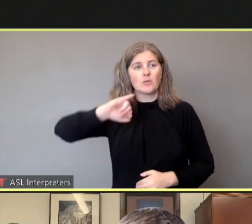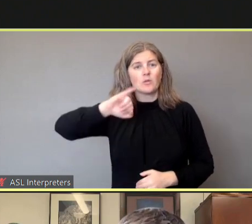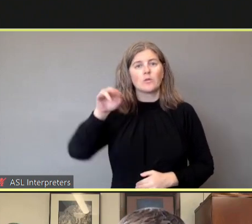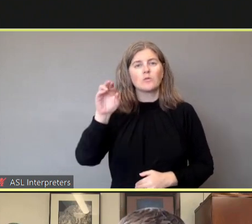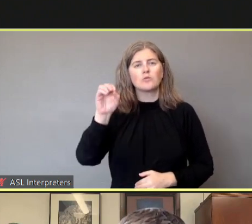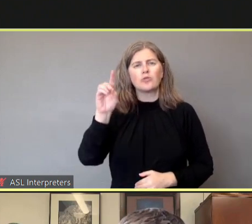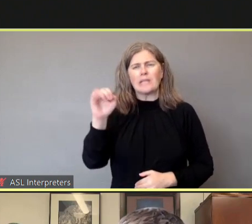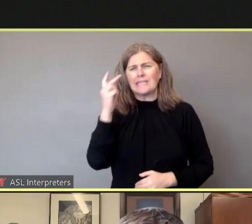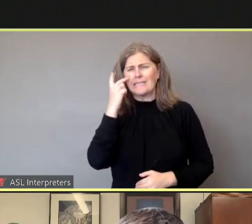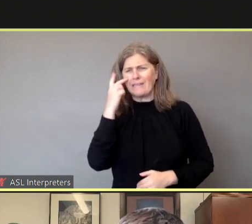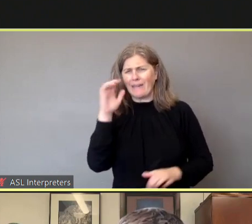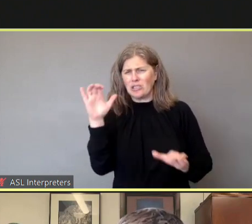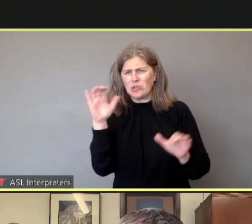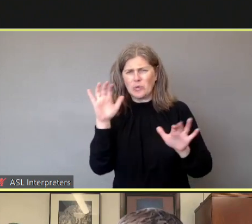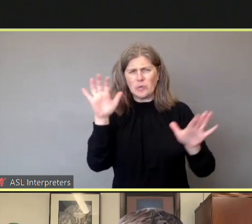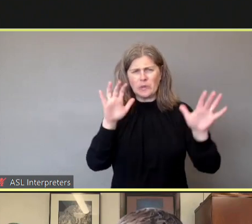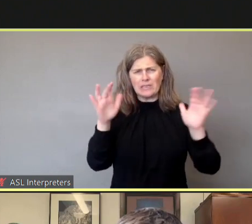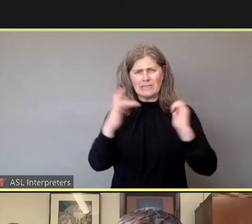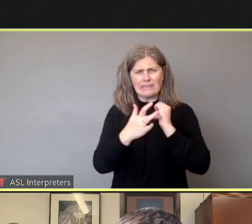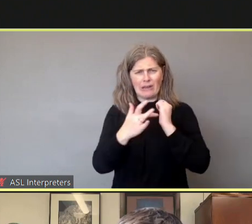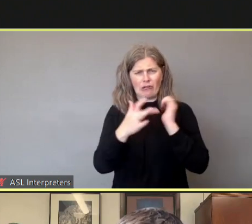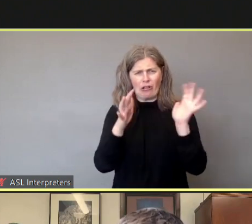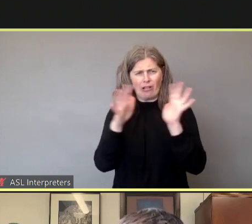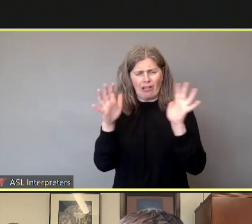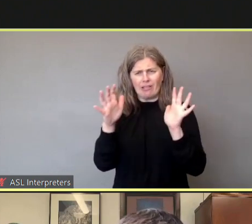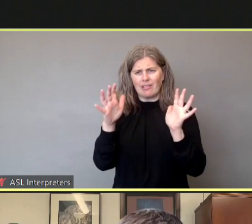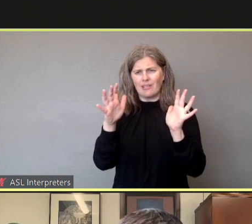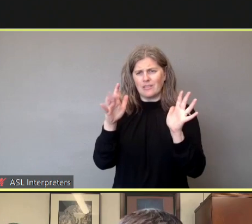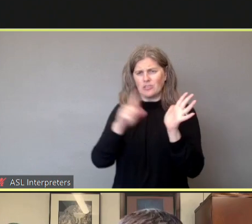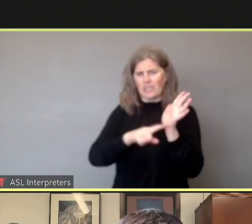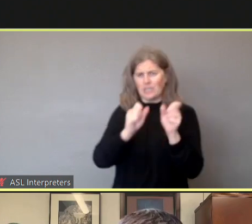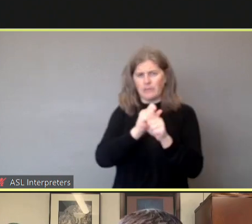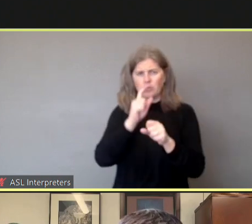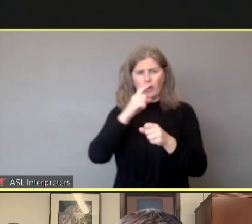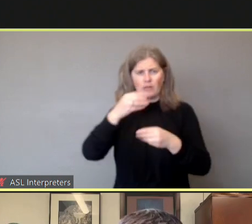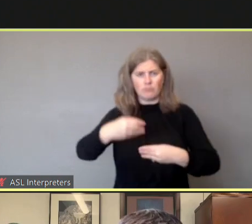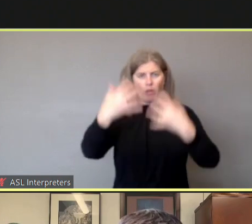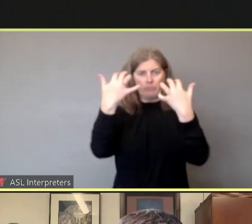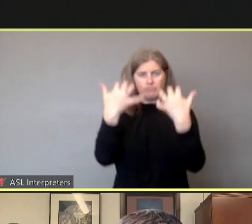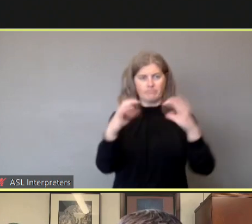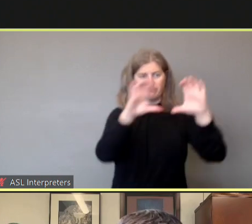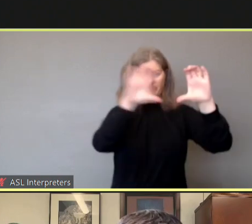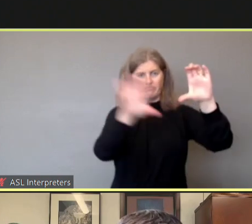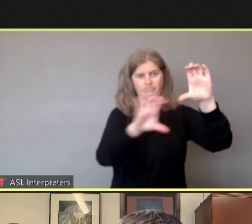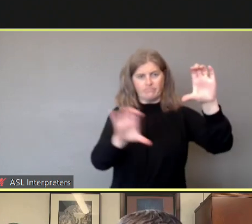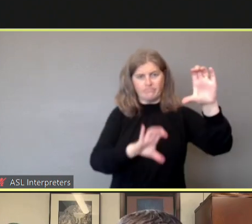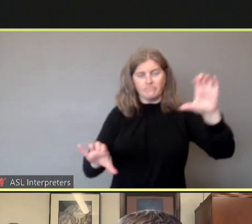me see if I can do a little technical issue so that I can get a gallery